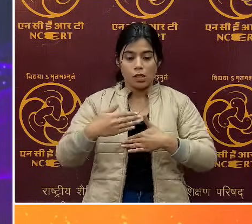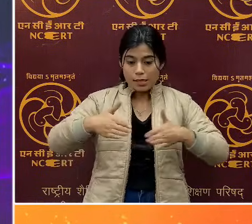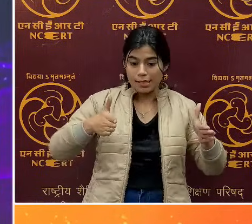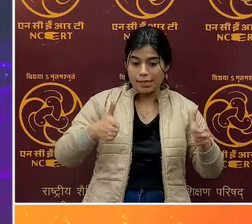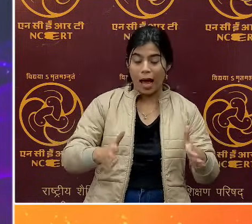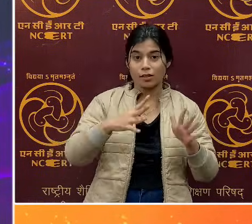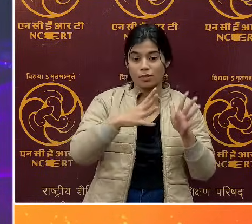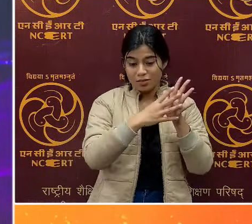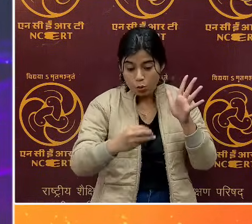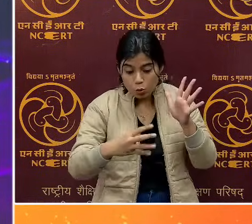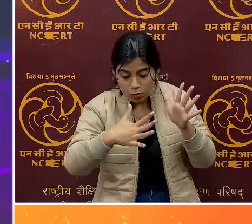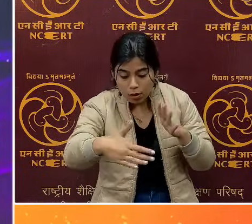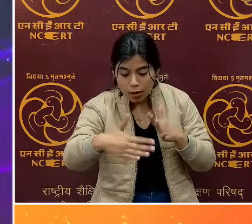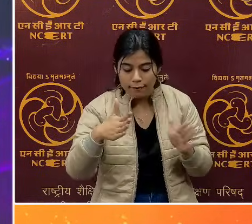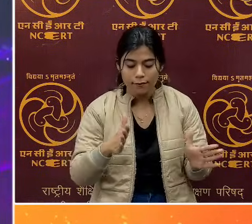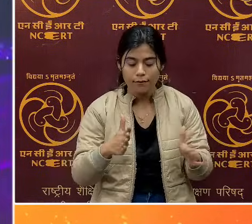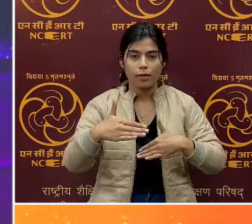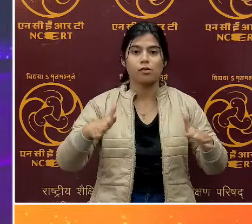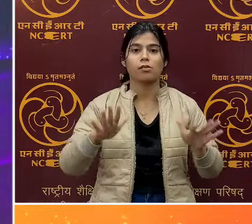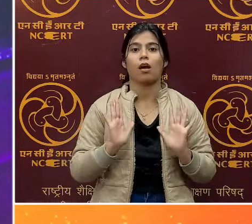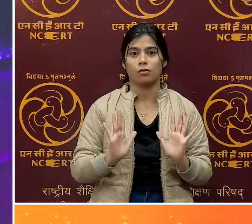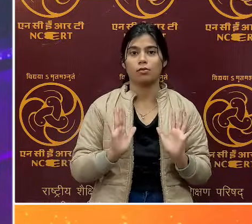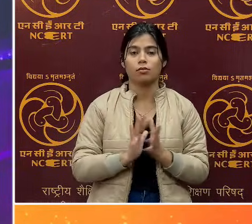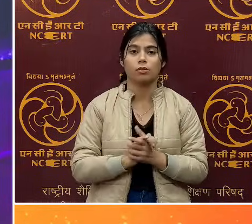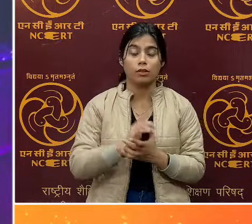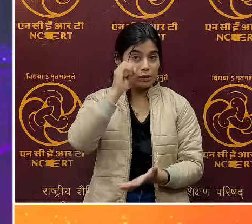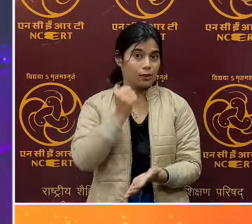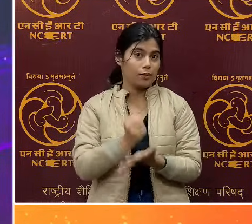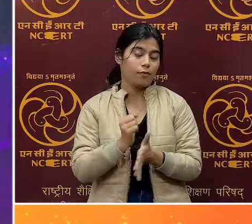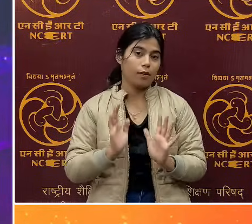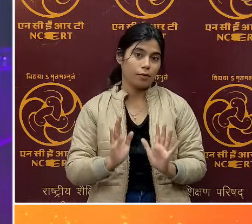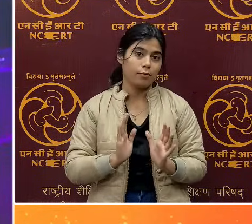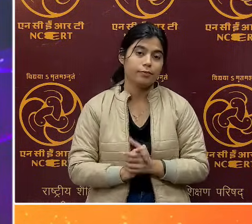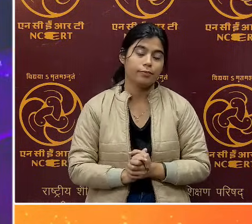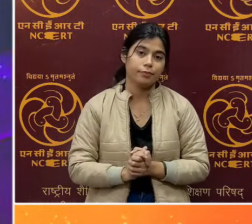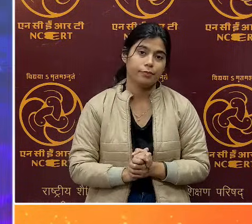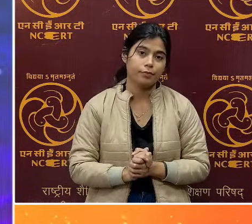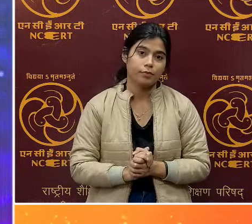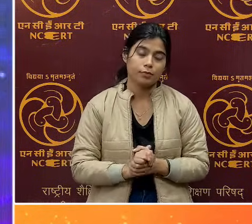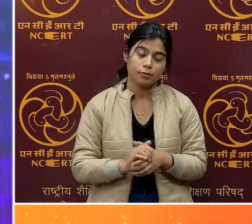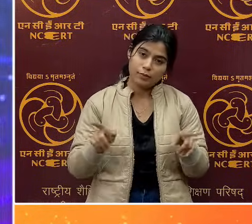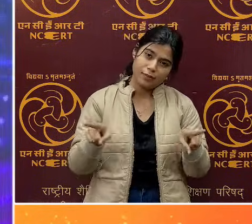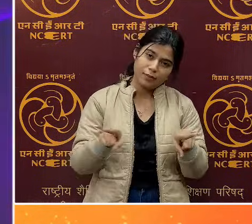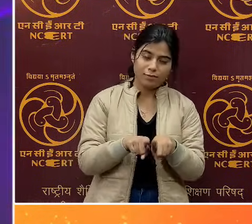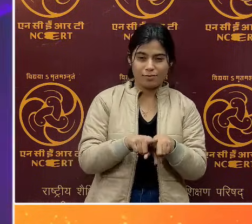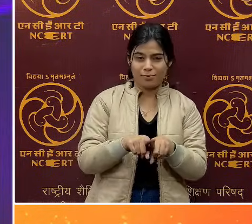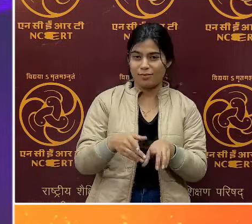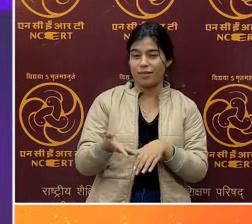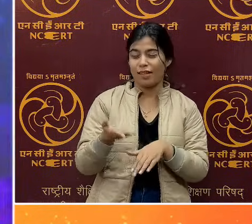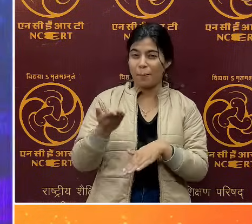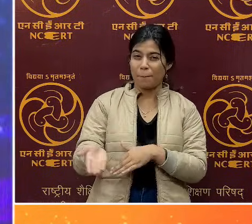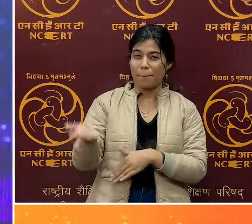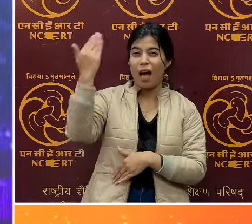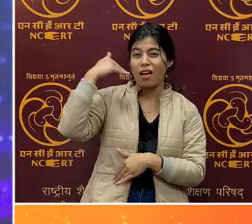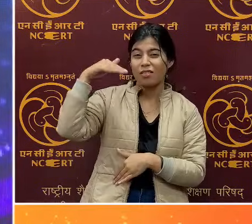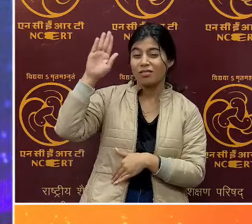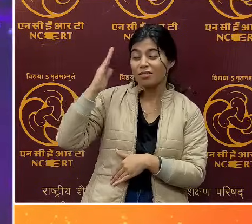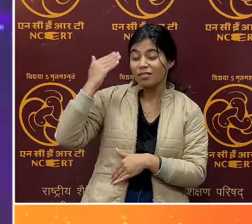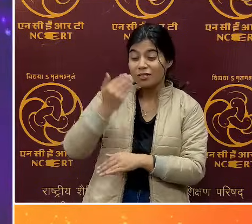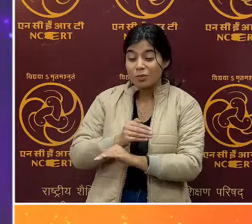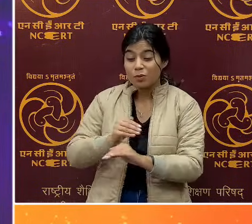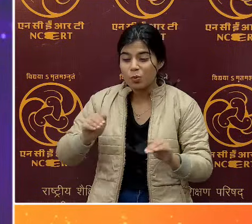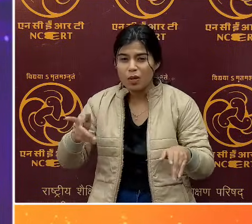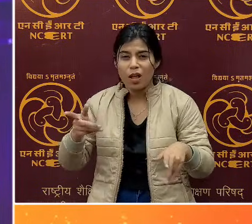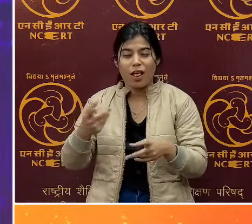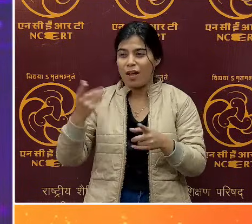shadow. Yes, so Yes. during our childhood also we did the same thing that Yes, true. when we experience a